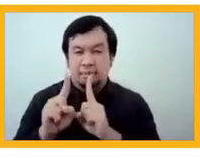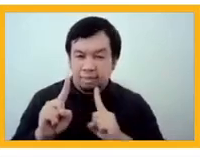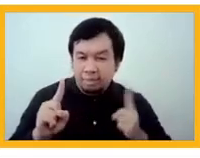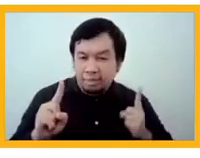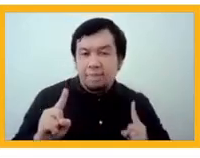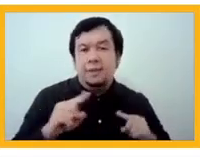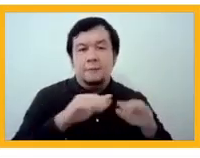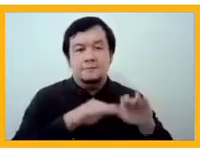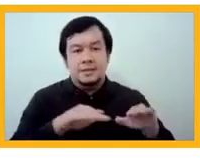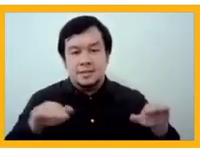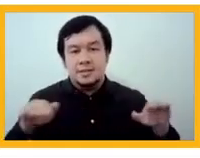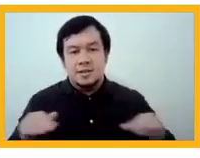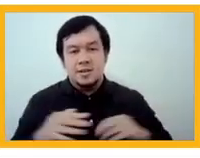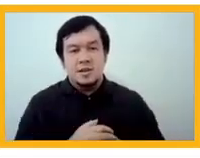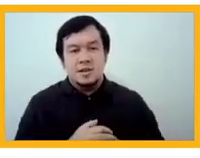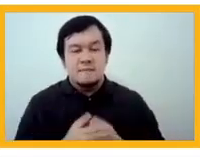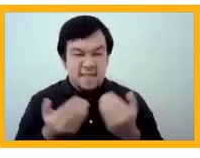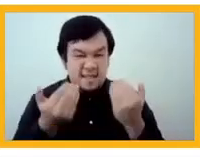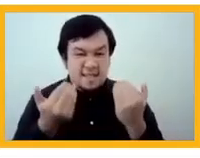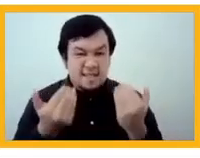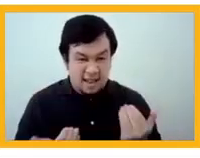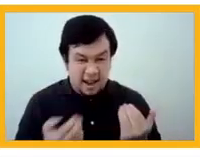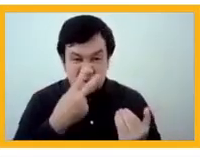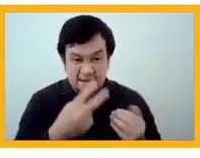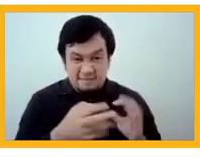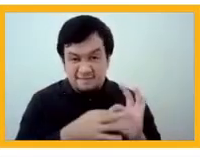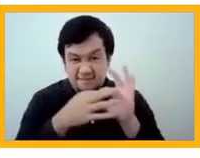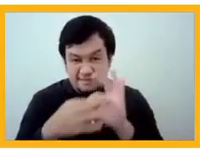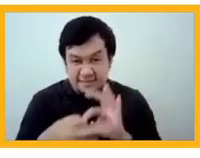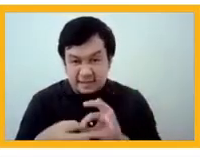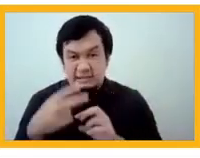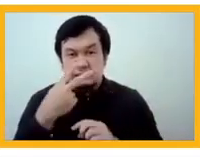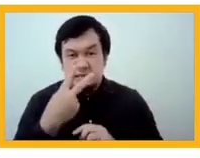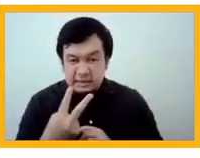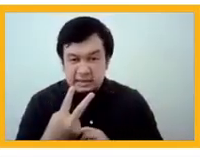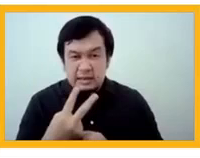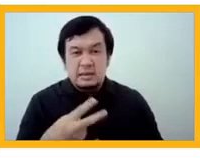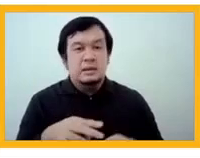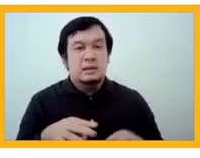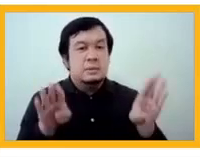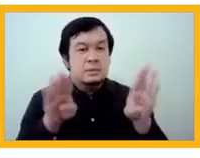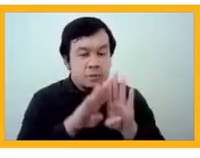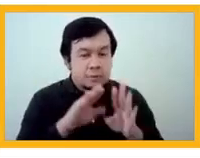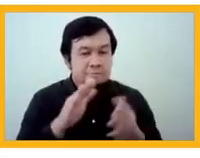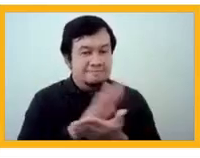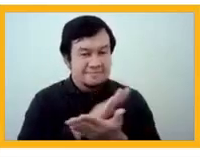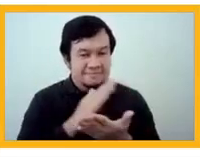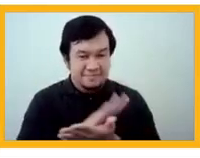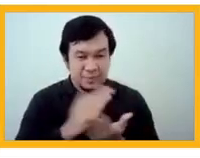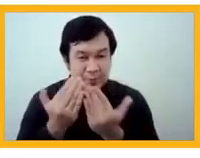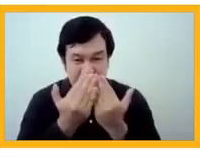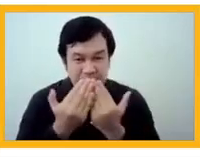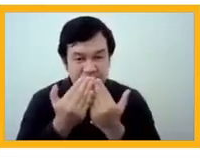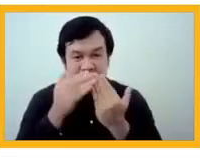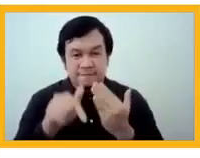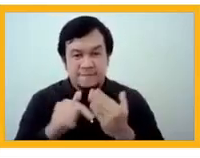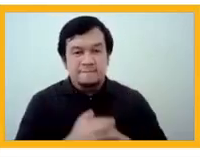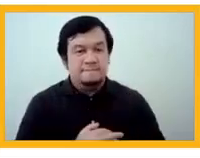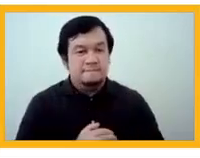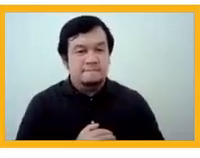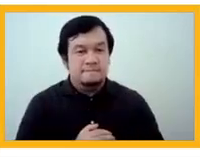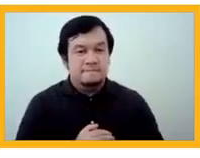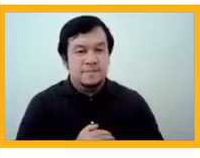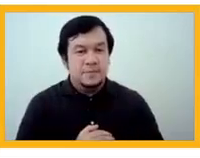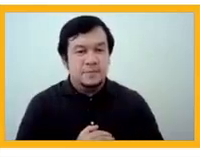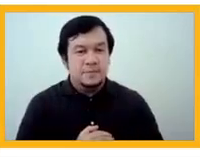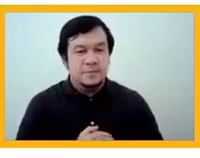schools, that's kind of perhaps reflecting a cognitive dissonance, right? Because their own kids have access to technology and